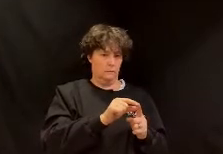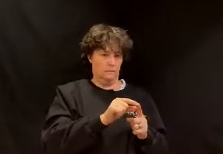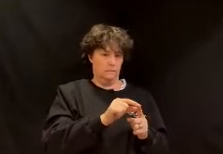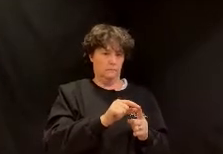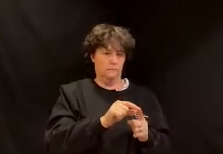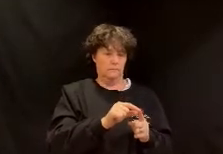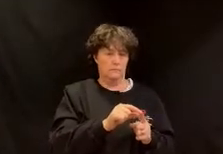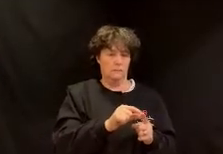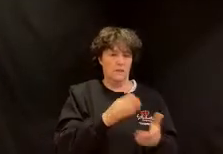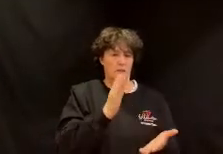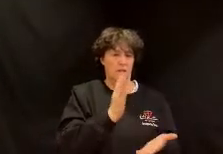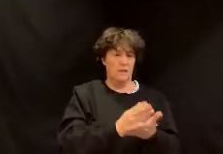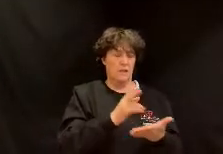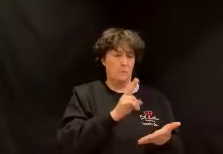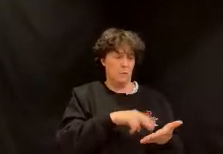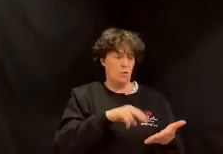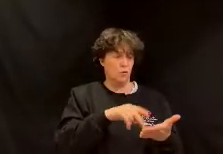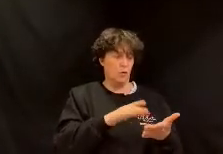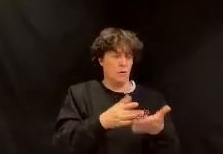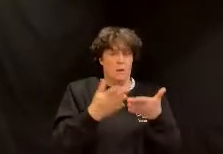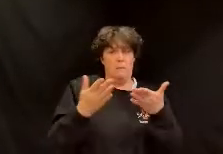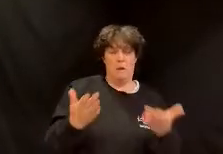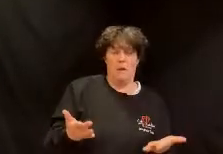Let's stop reading the Bible